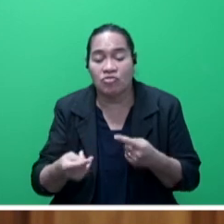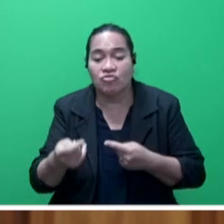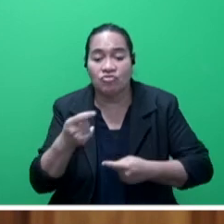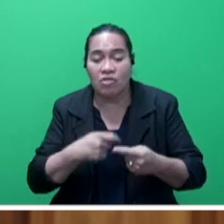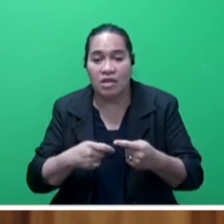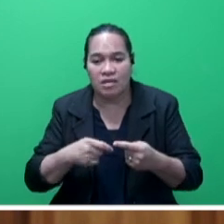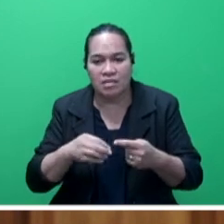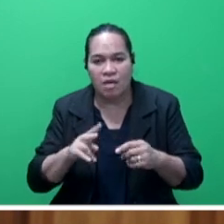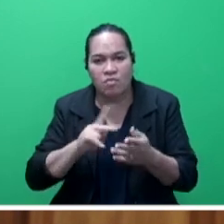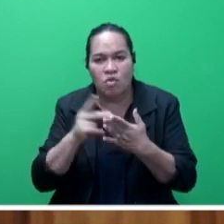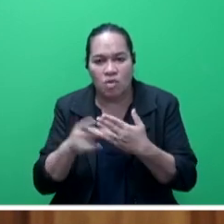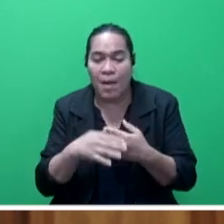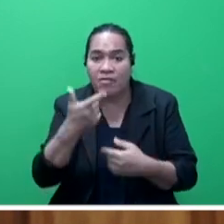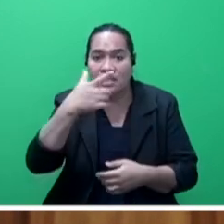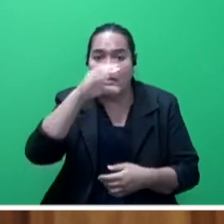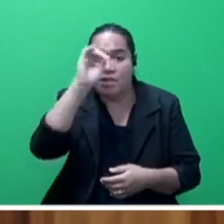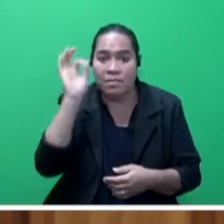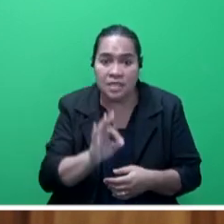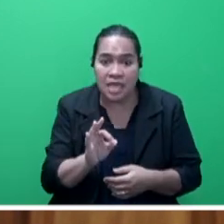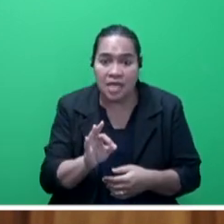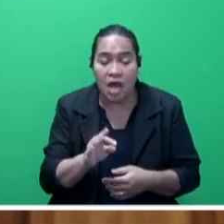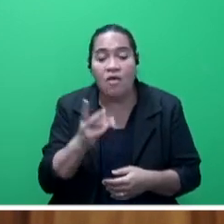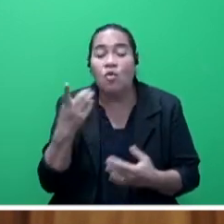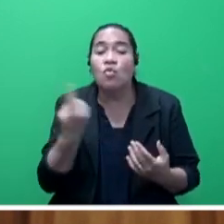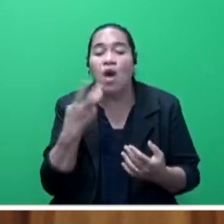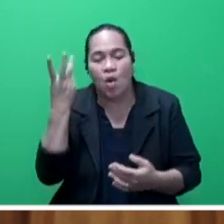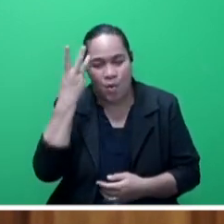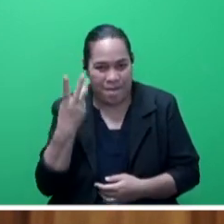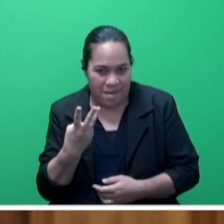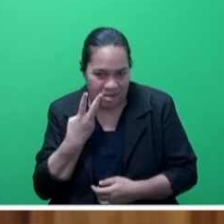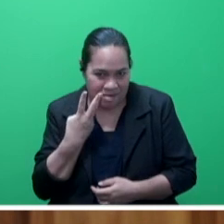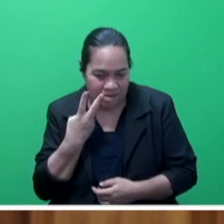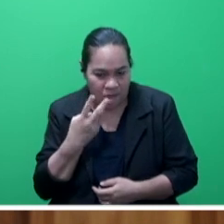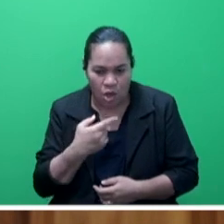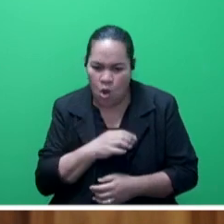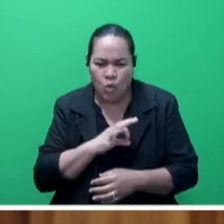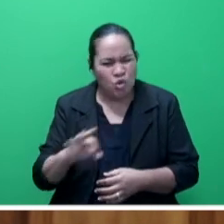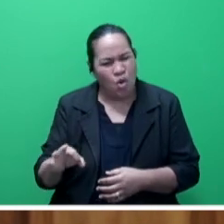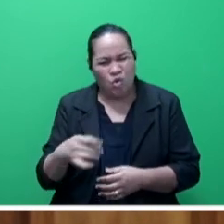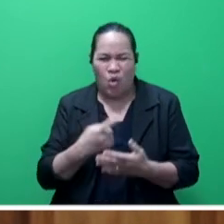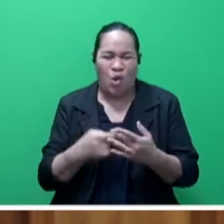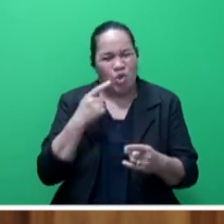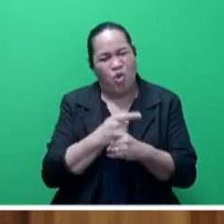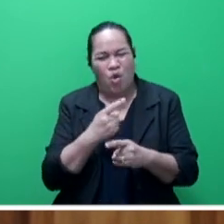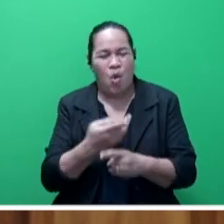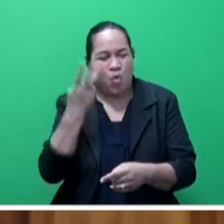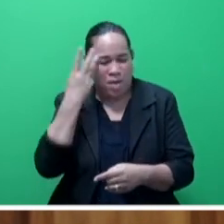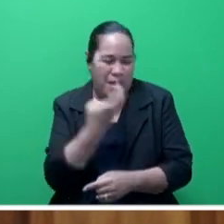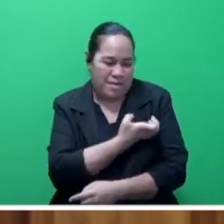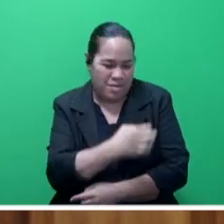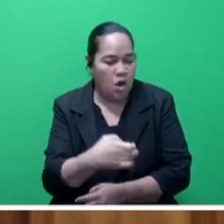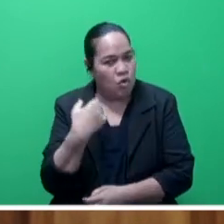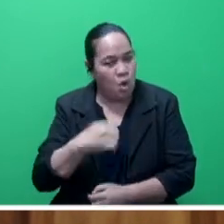to about 70% of those Fijians were women, Honourable Speaker, sir. So we don't just talk about women's empowerment, we actually create